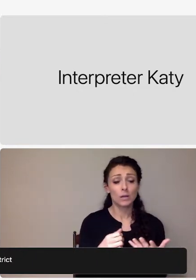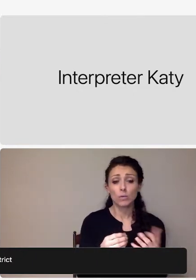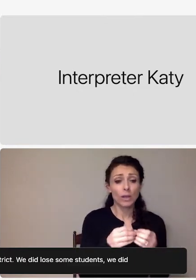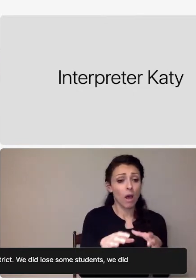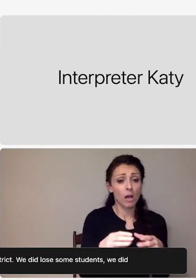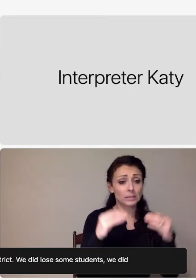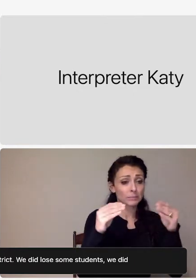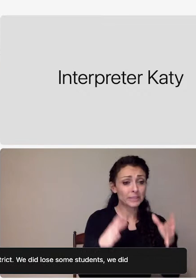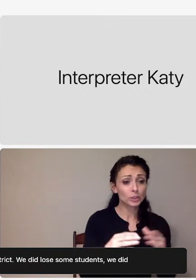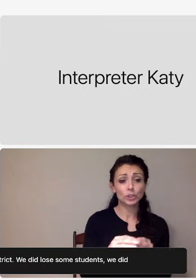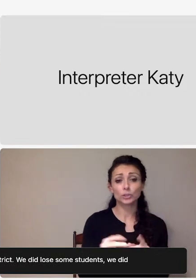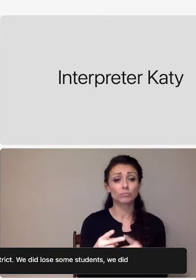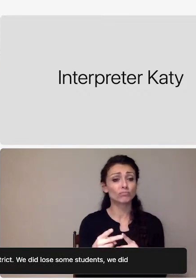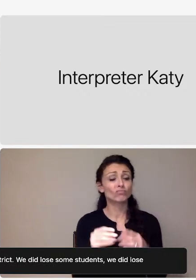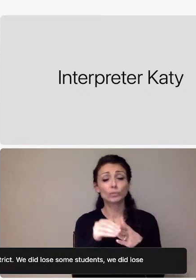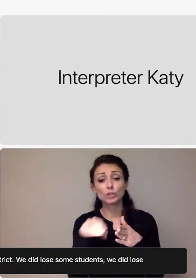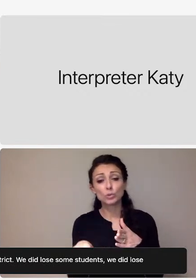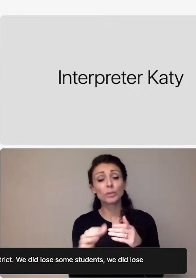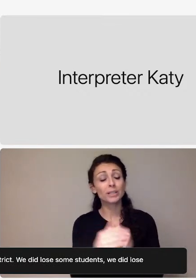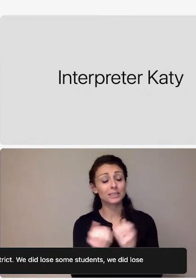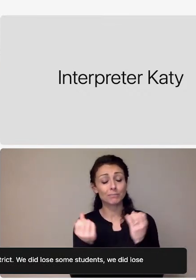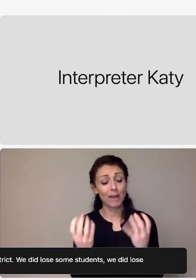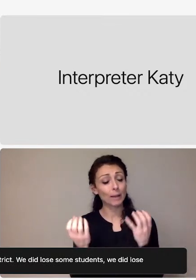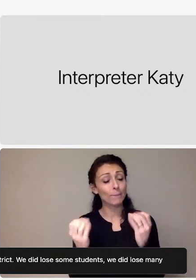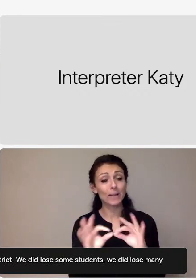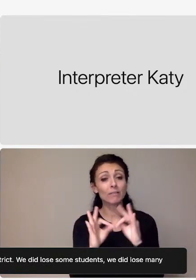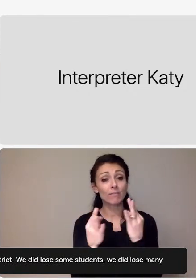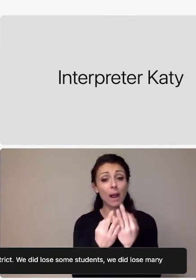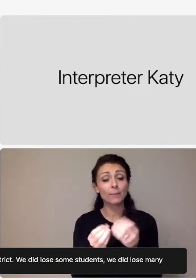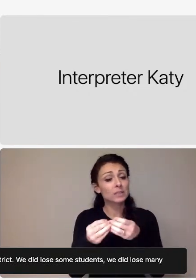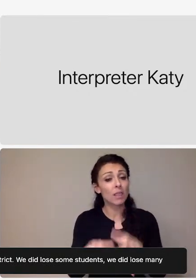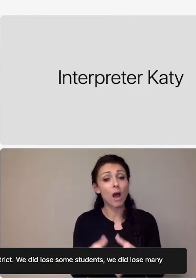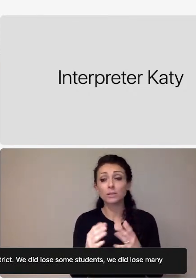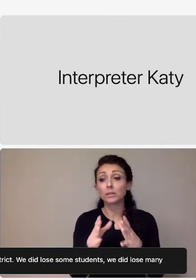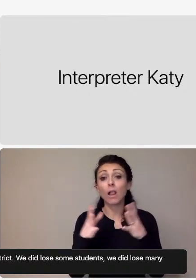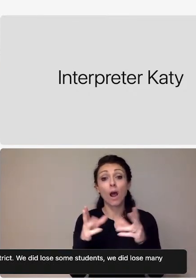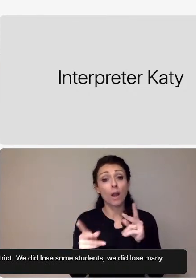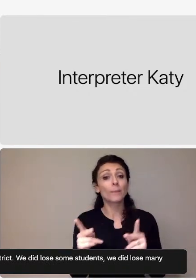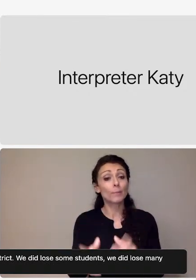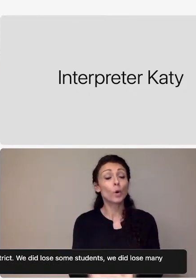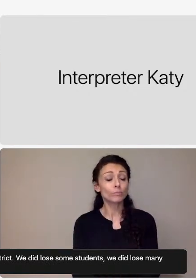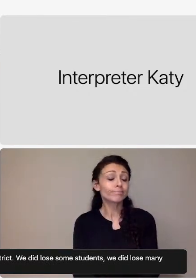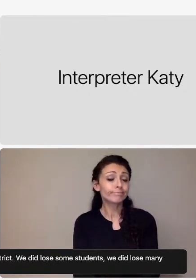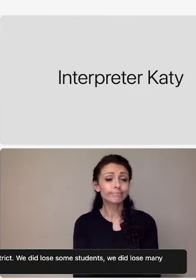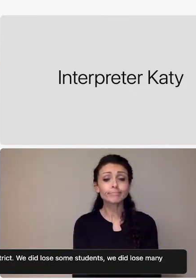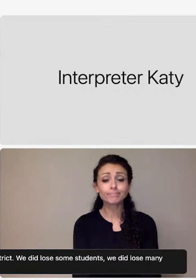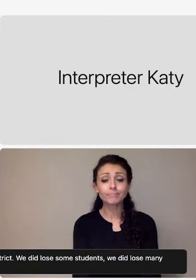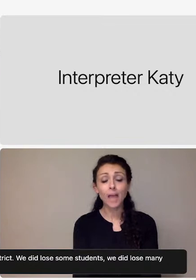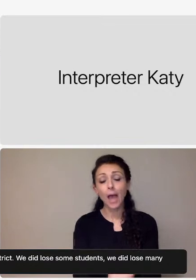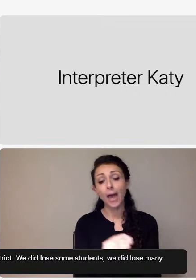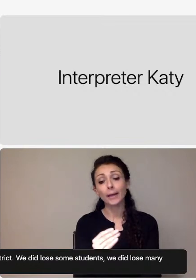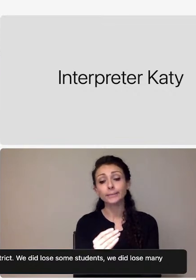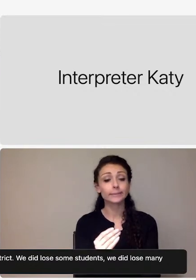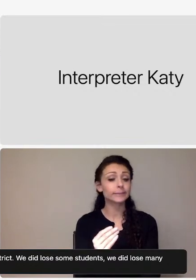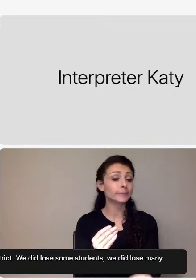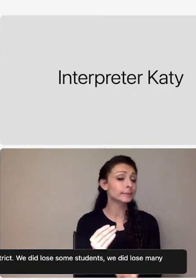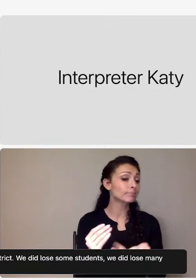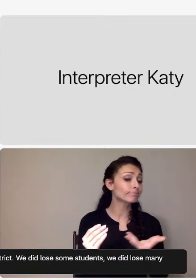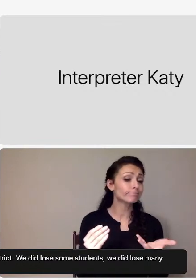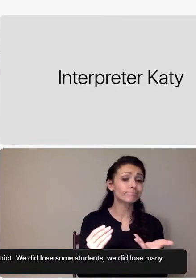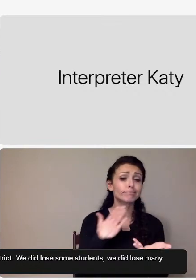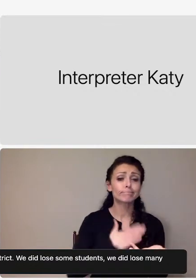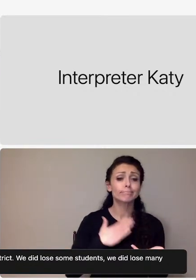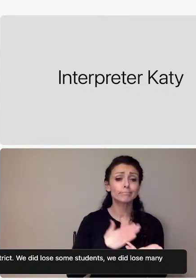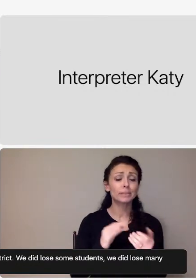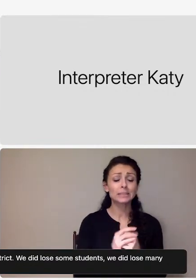lose many families lost a lot of people and let's remember